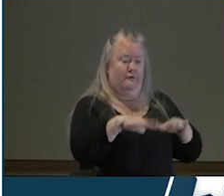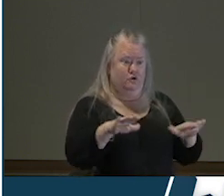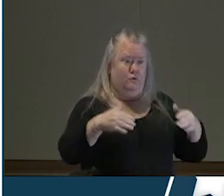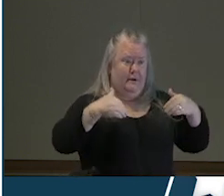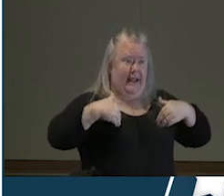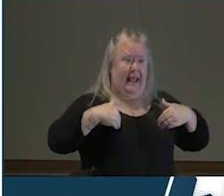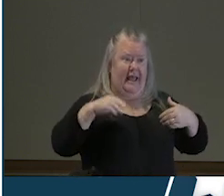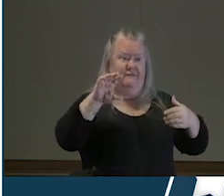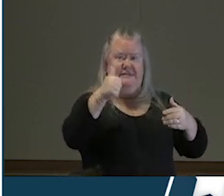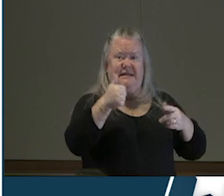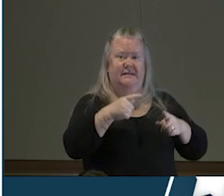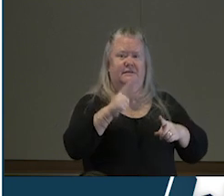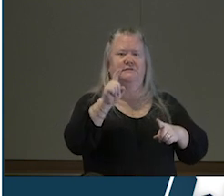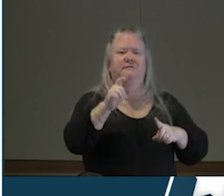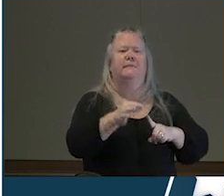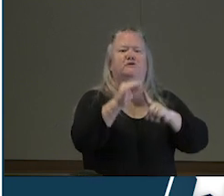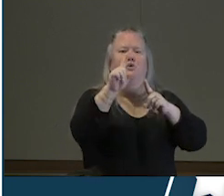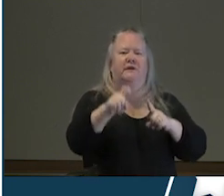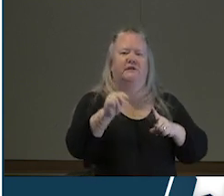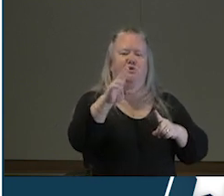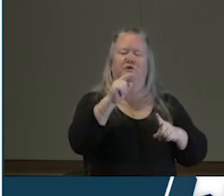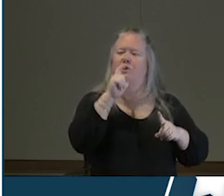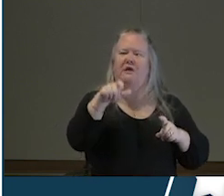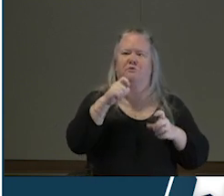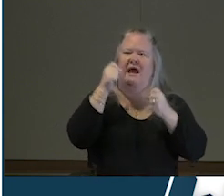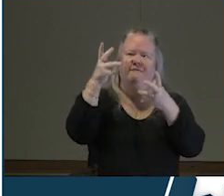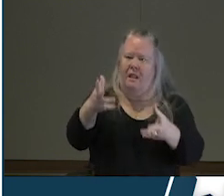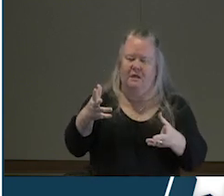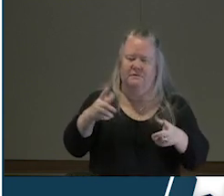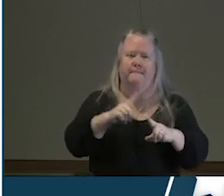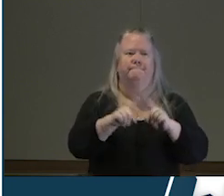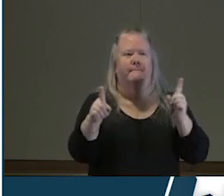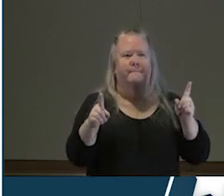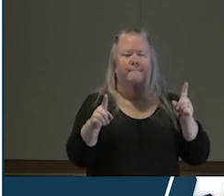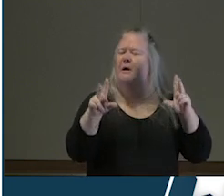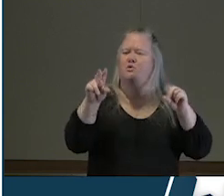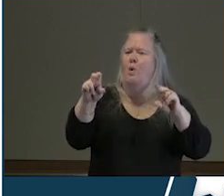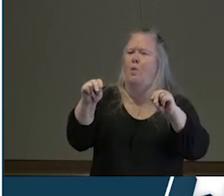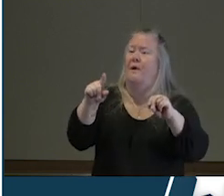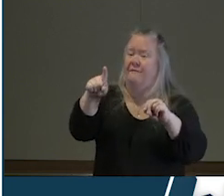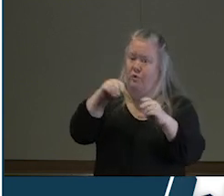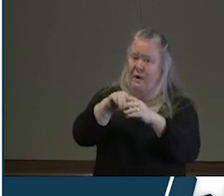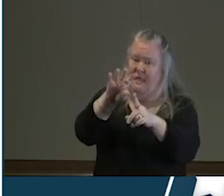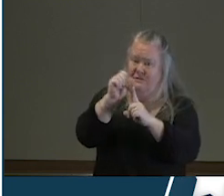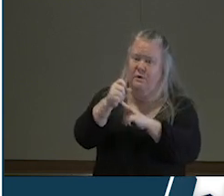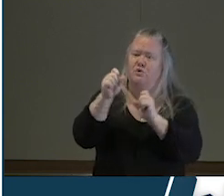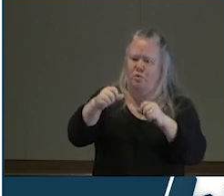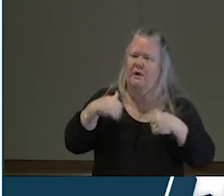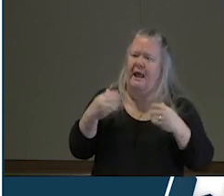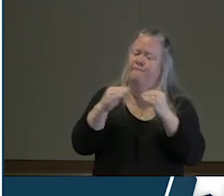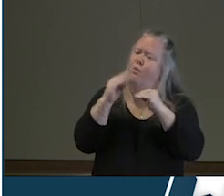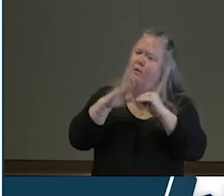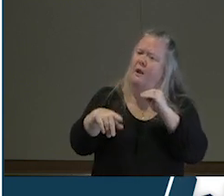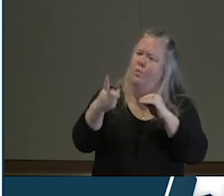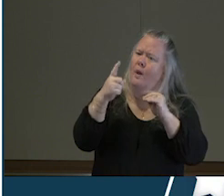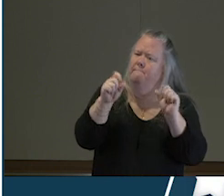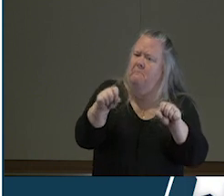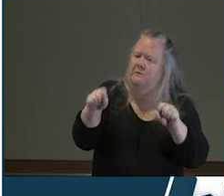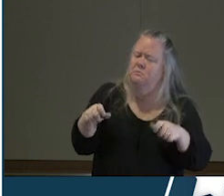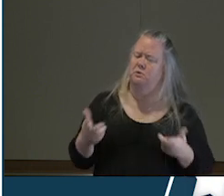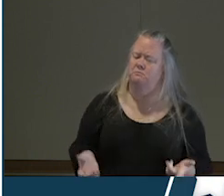have 10 special needs? You're not supposed to have lots of them, but no, like if you were in that predicament, you could have more than one